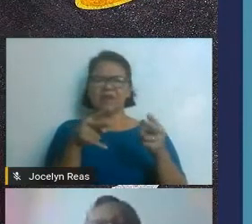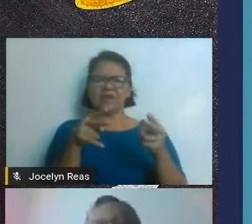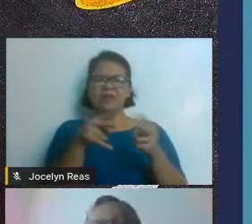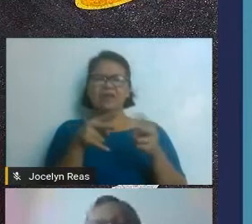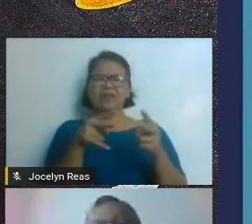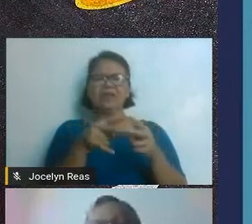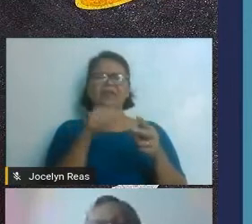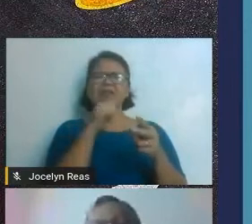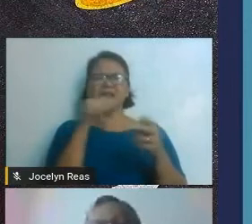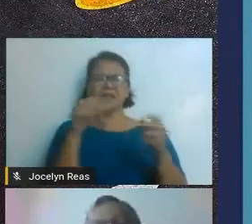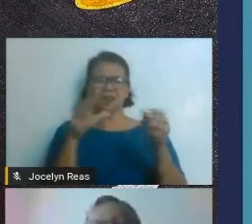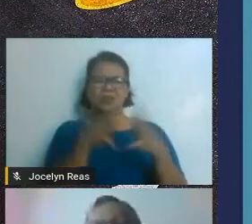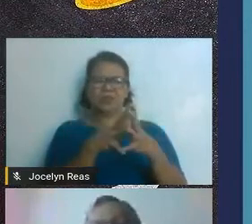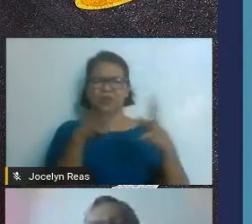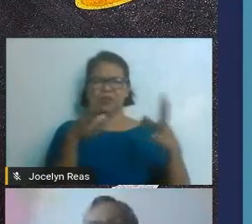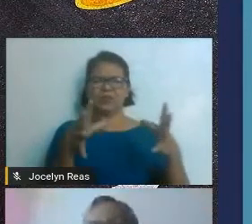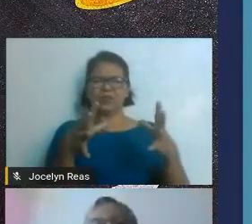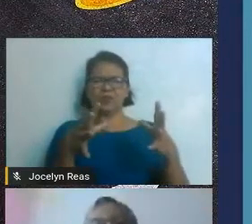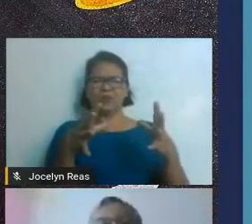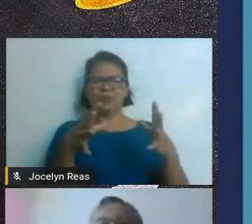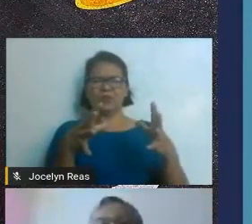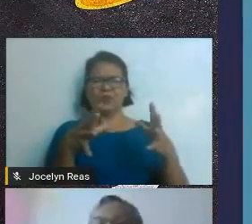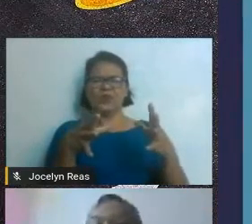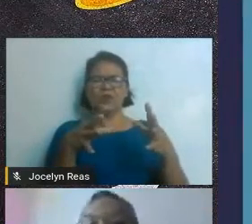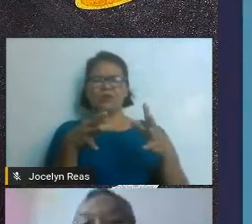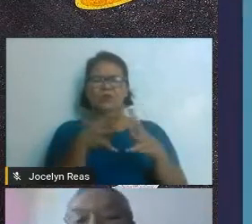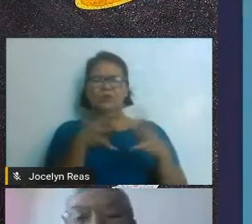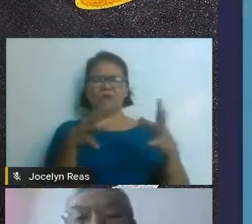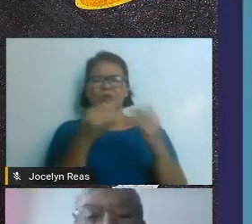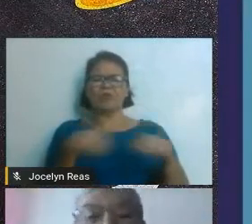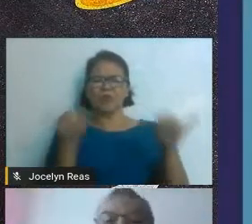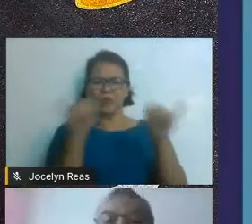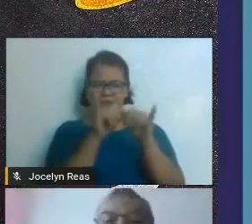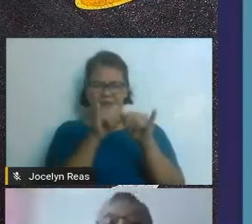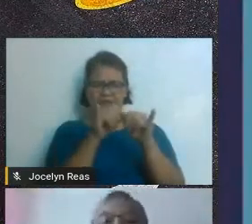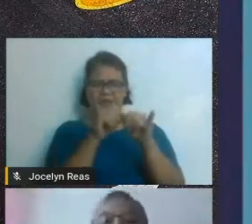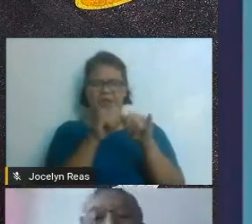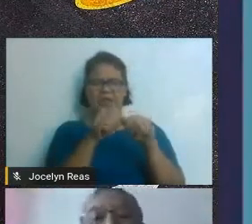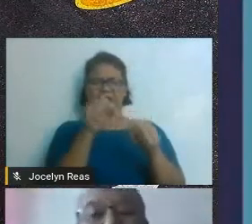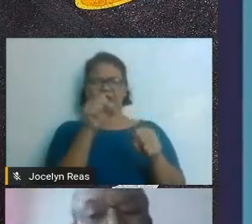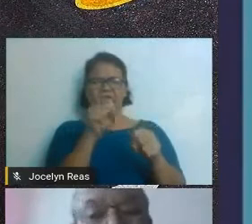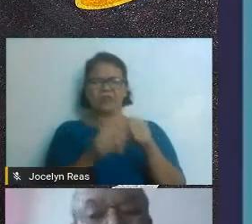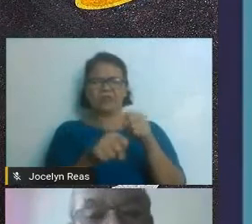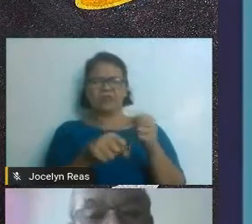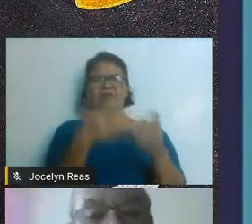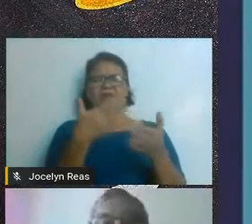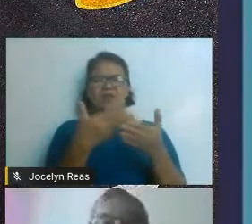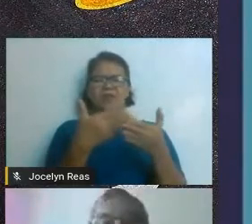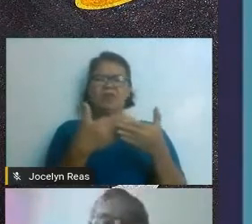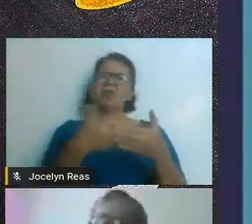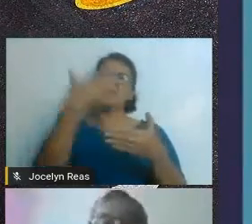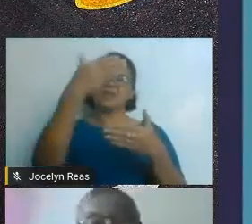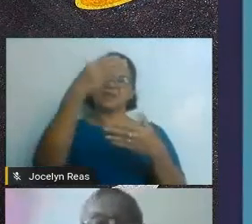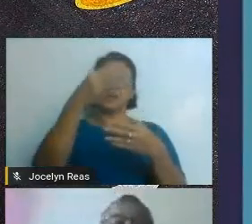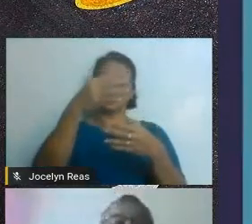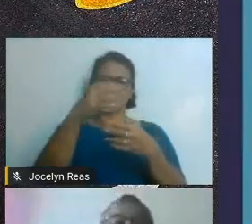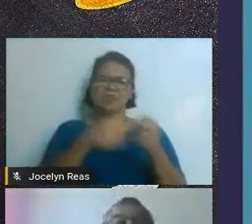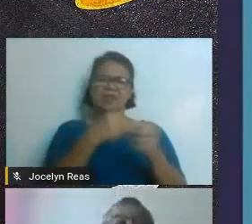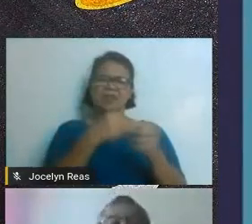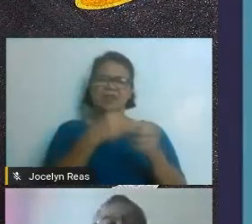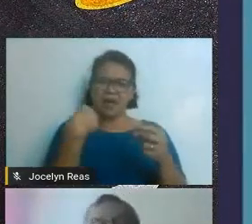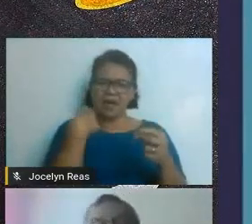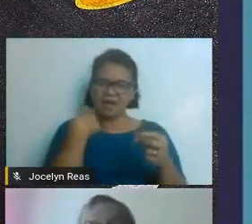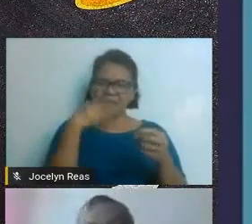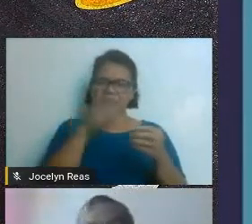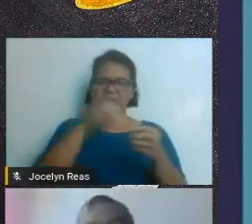deemed appropriate to be introduced in an earlier quarter or grade level or move to a later quarter or grade level. So inalis muna doon kung saan siya nakalagay. They